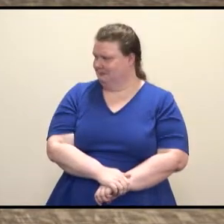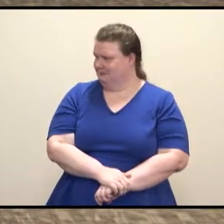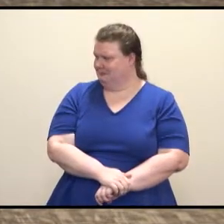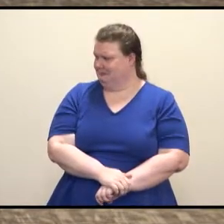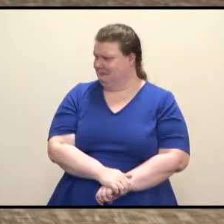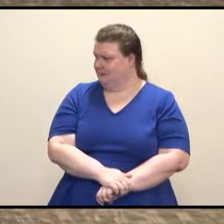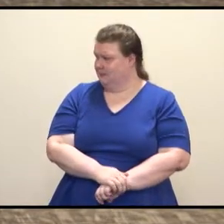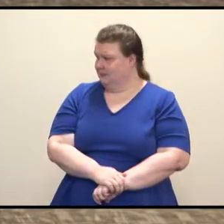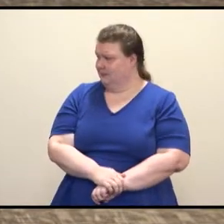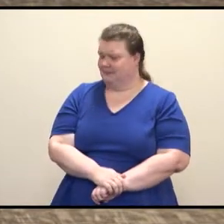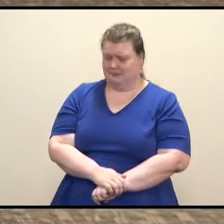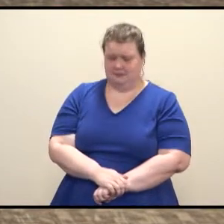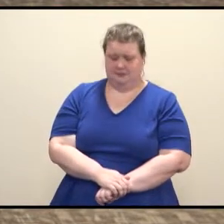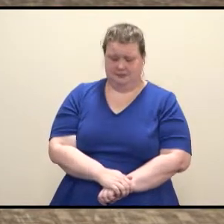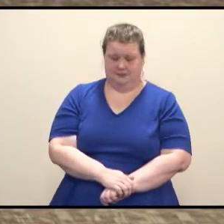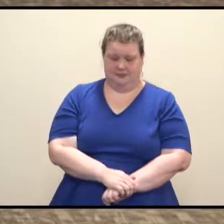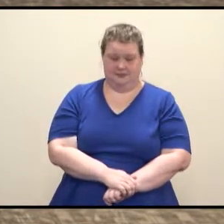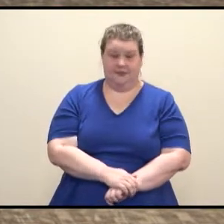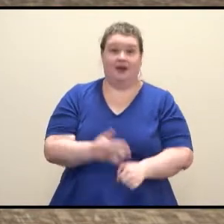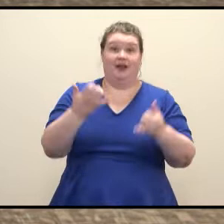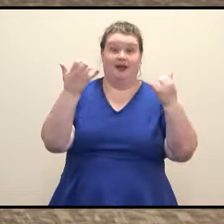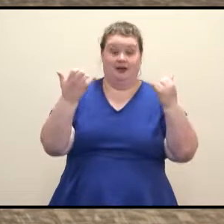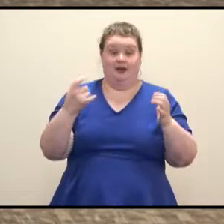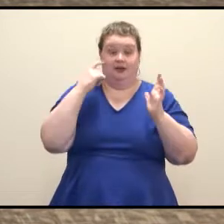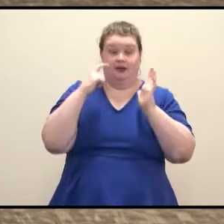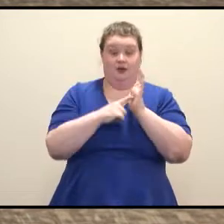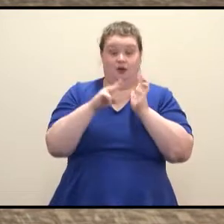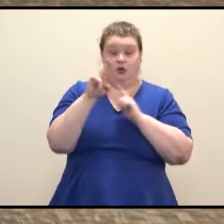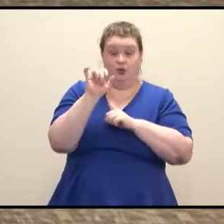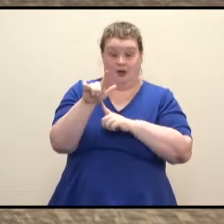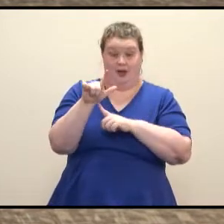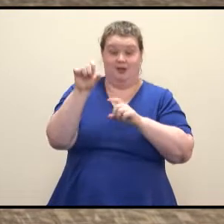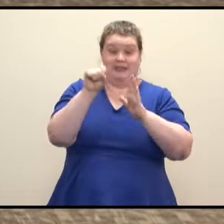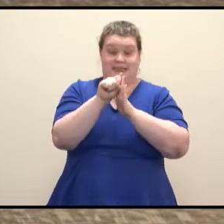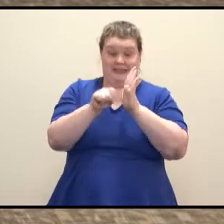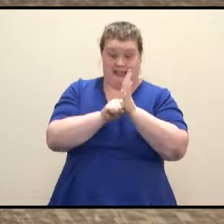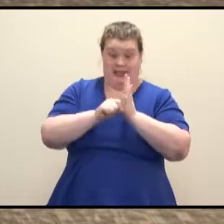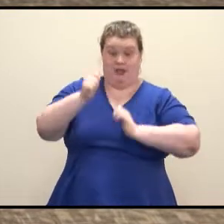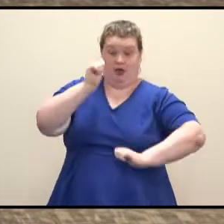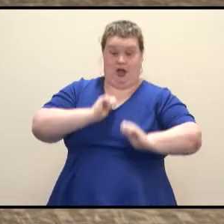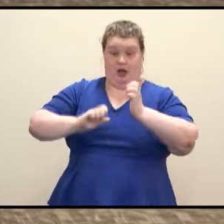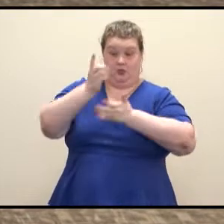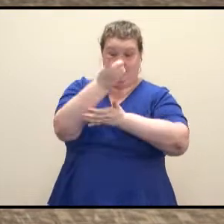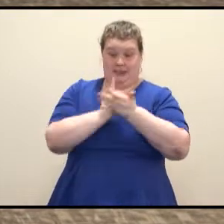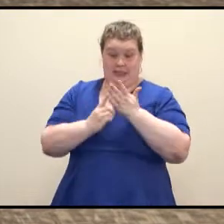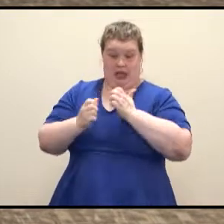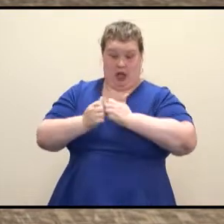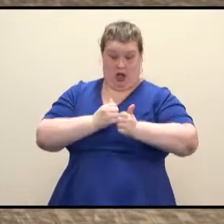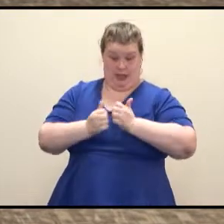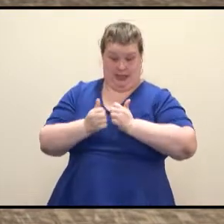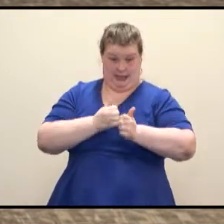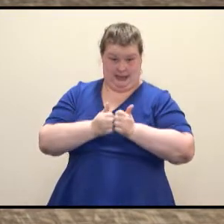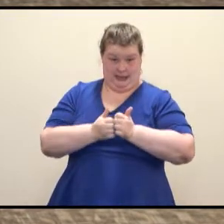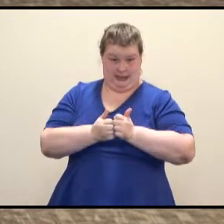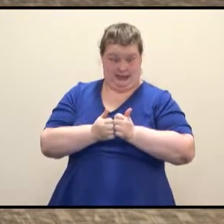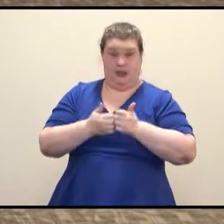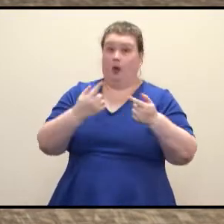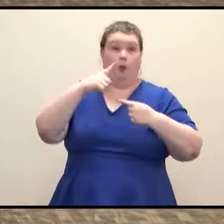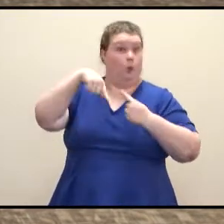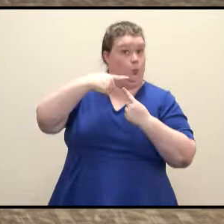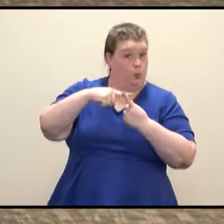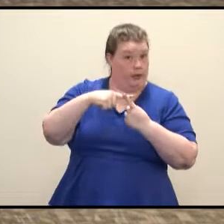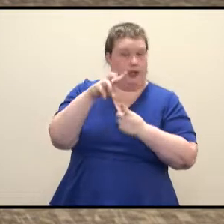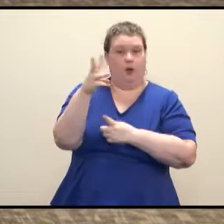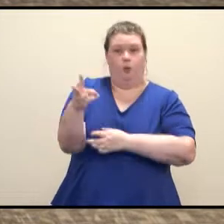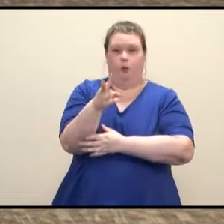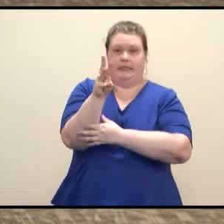Next, we are recognizing our UIL State Theatrical Design Contest Award winners. The UIL State Theatrical Design Contest was held Wednesday,